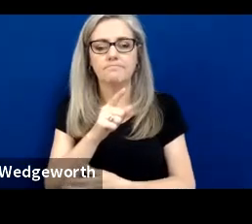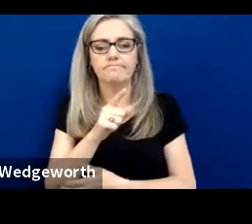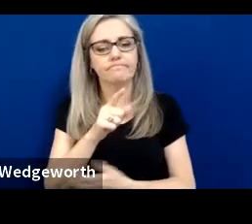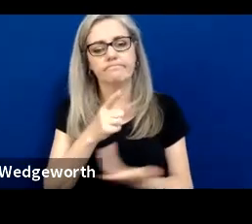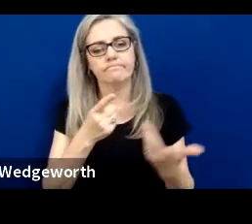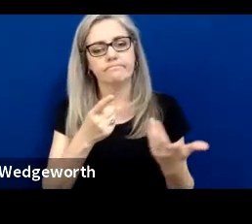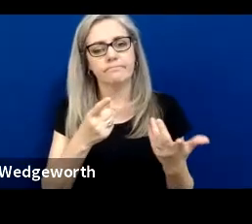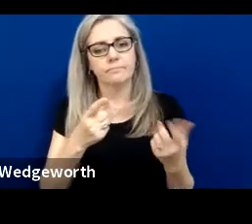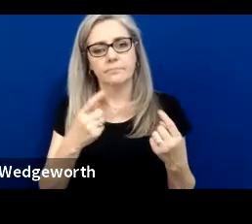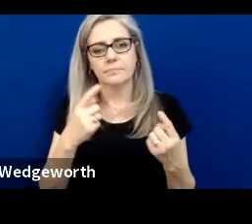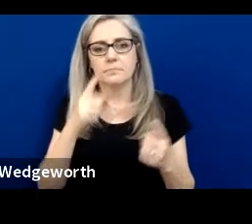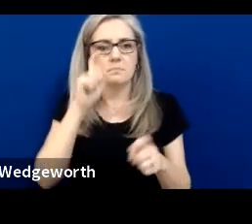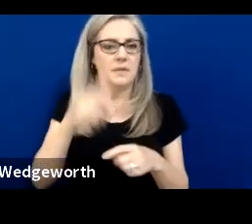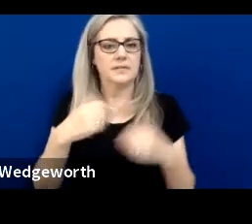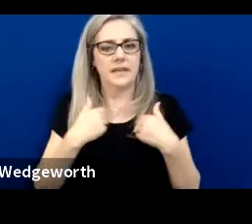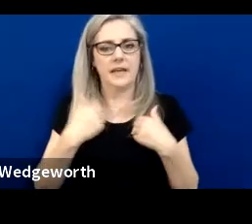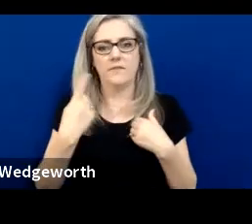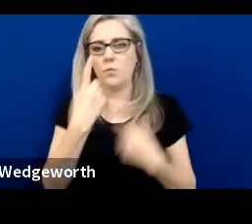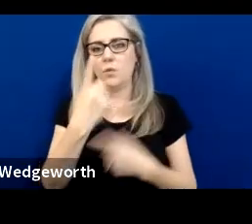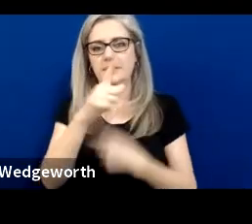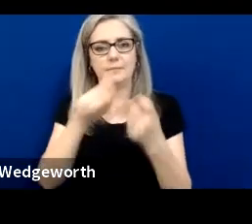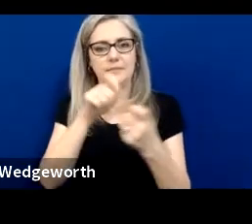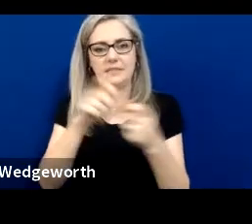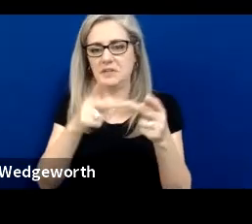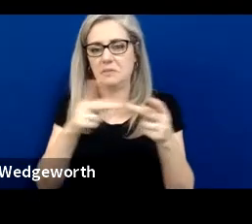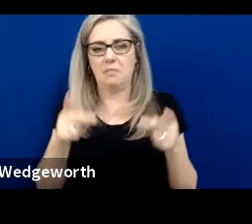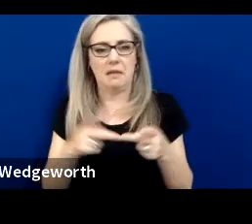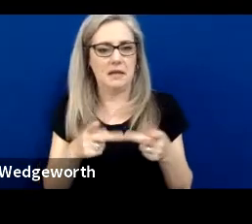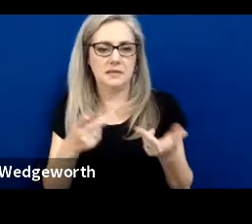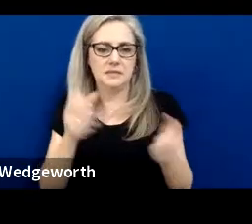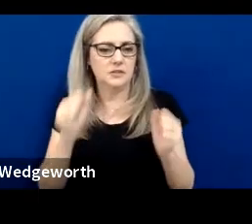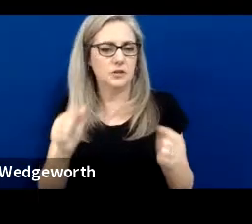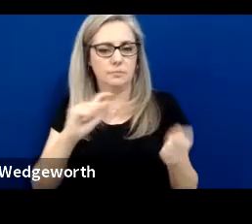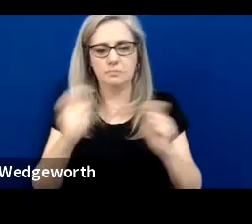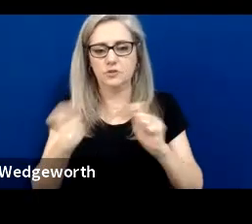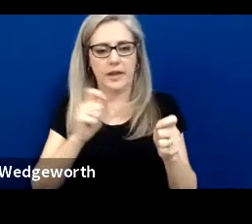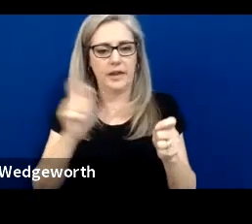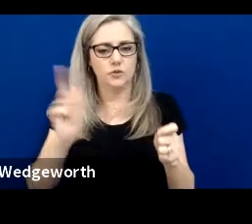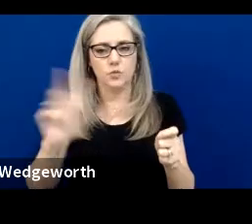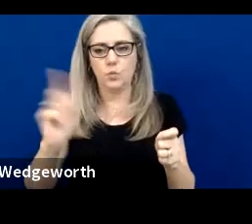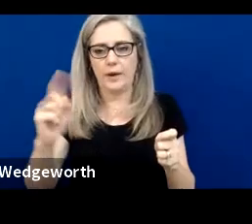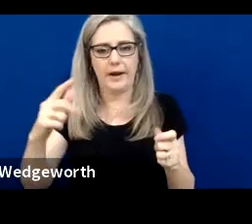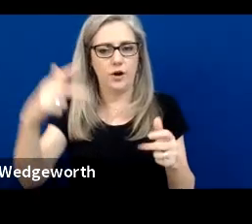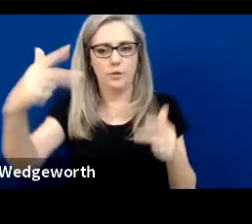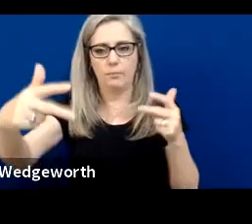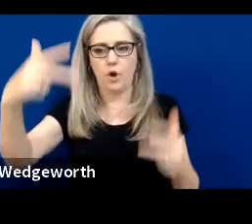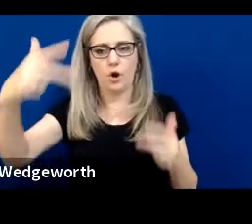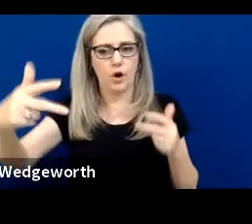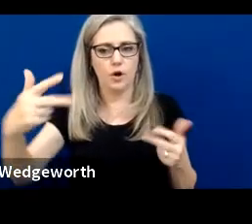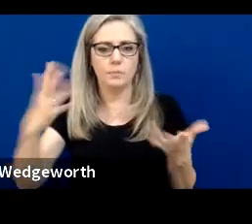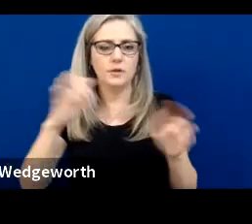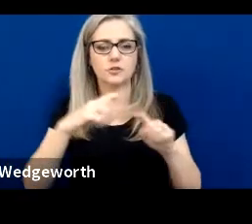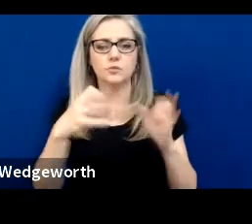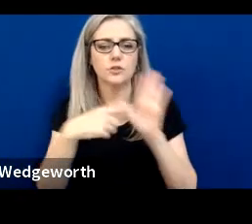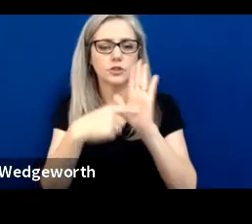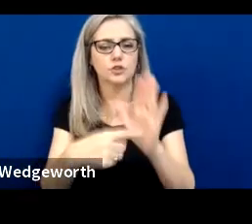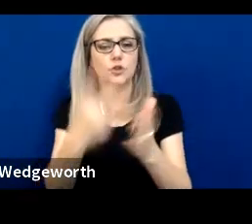one concept or the other. I guess that could be interchangeable. We just wanted to show it 2 different ways.